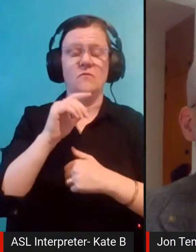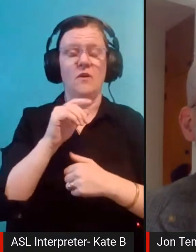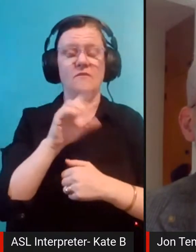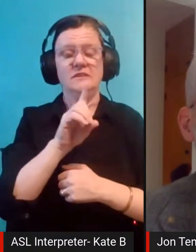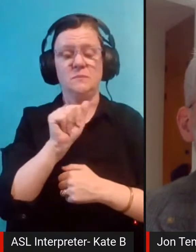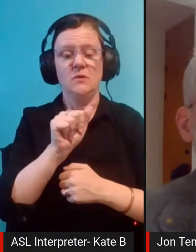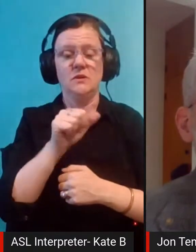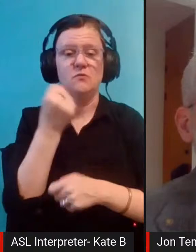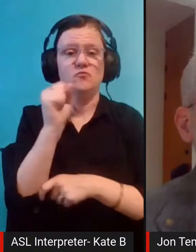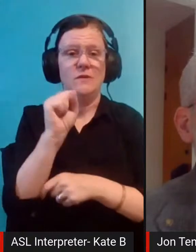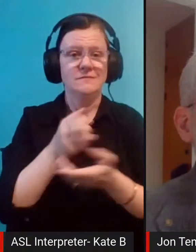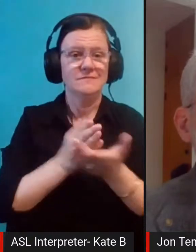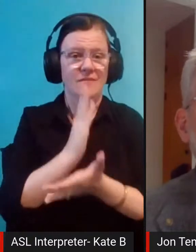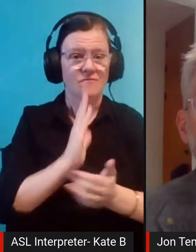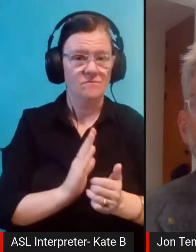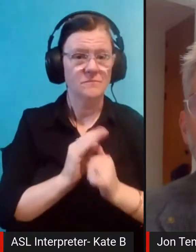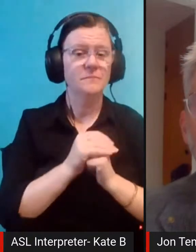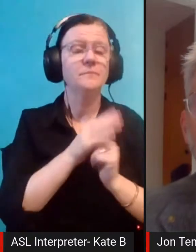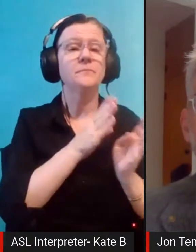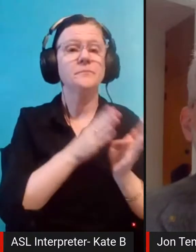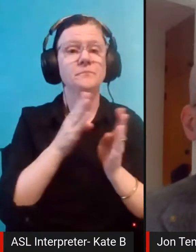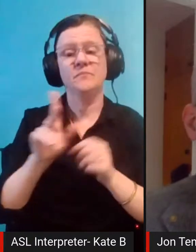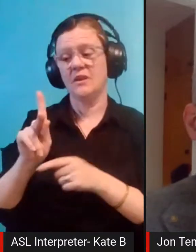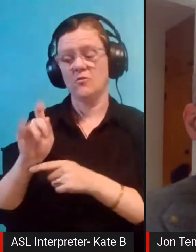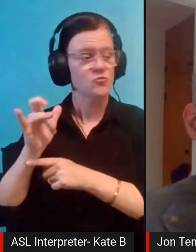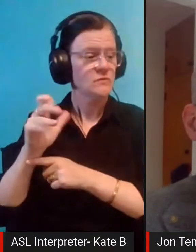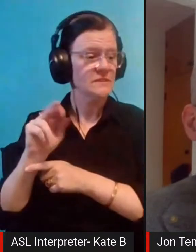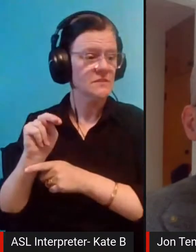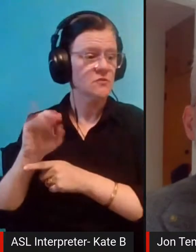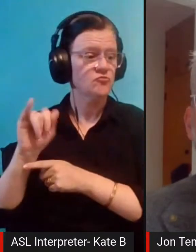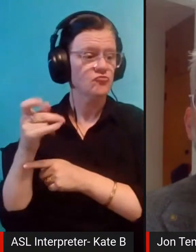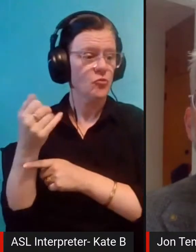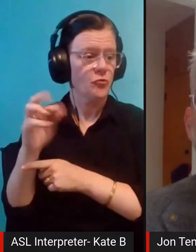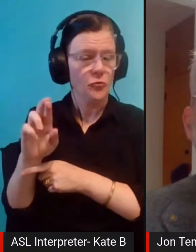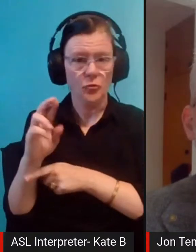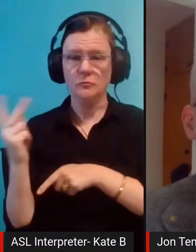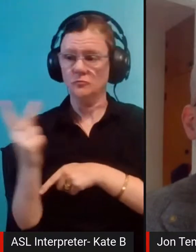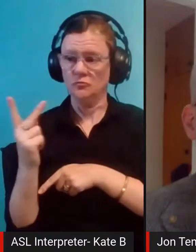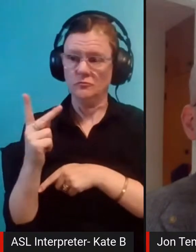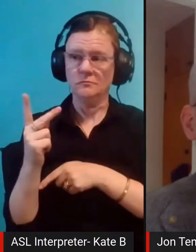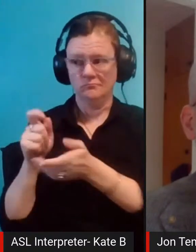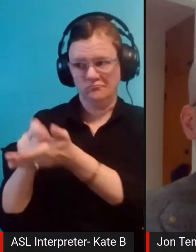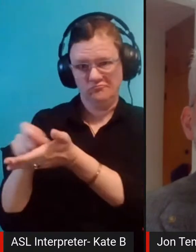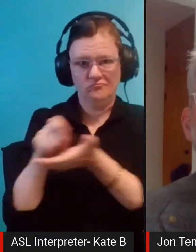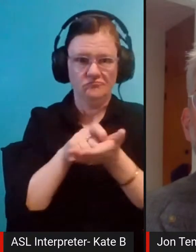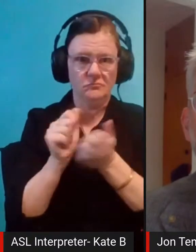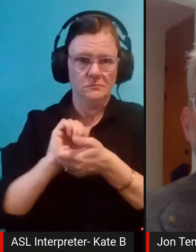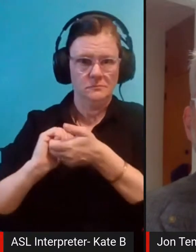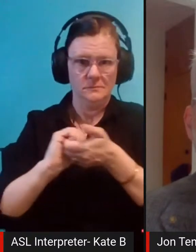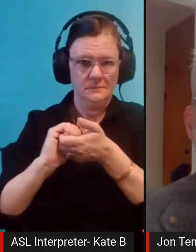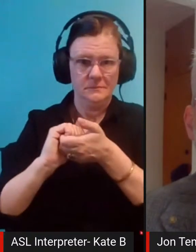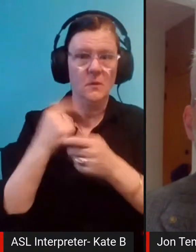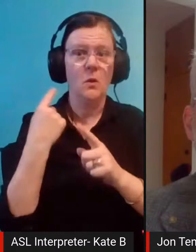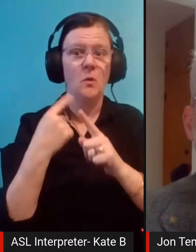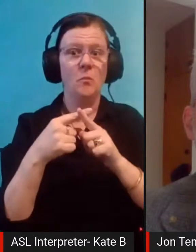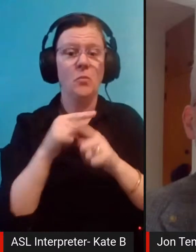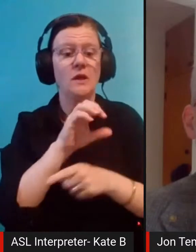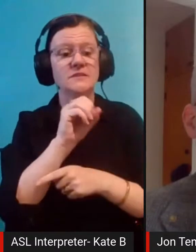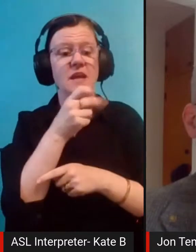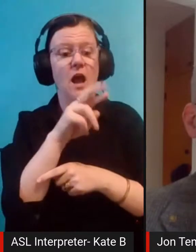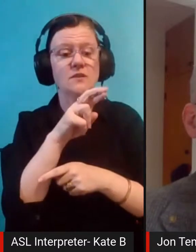co-authored by Kristen Joiner and was published in 2020. She is also featured in the